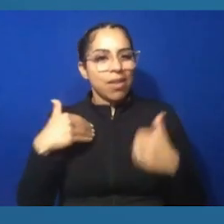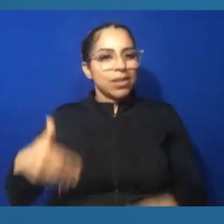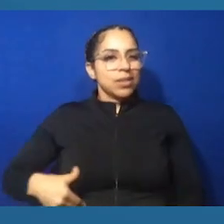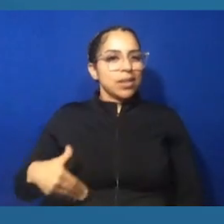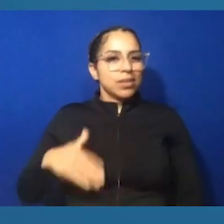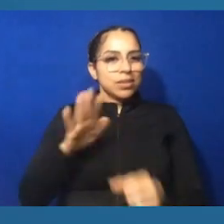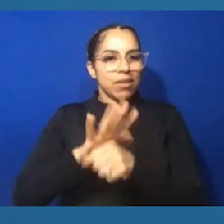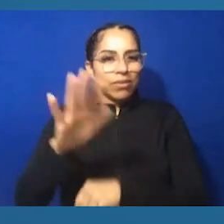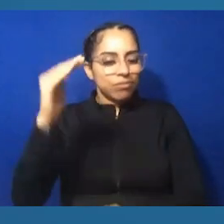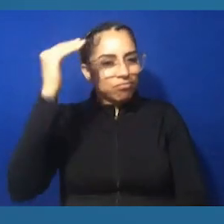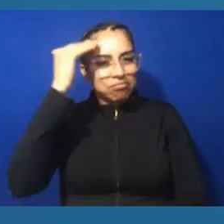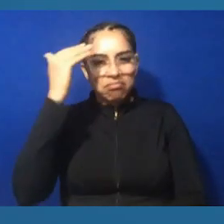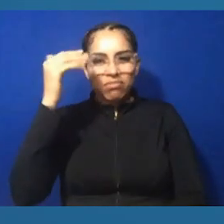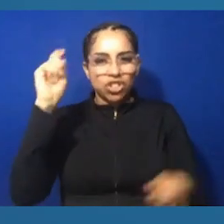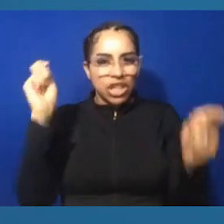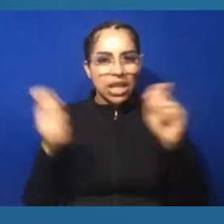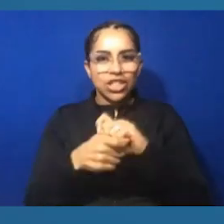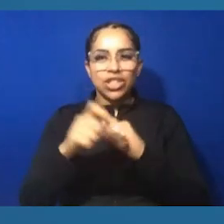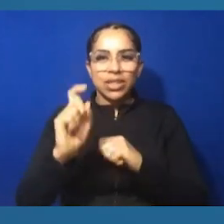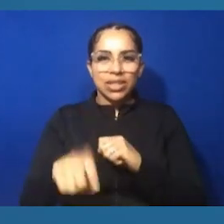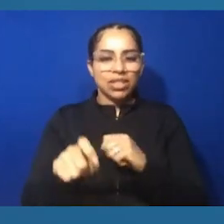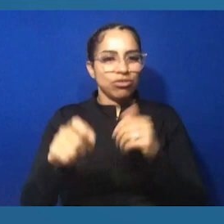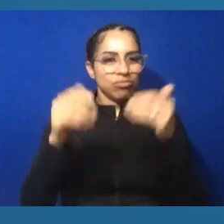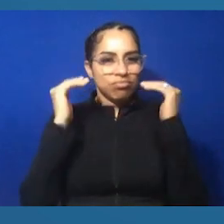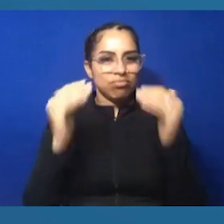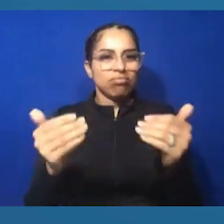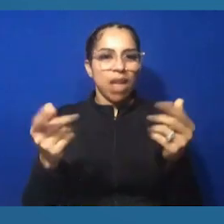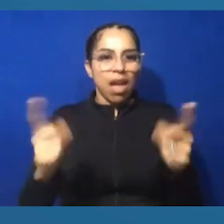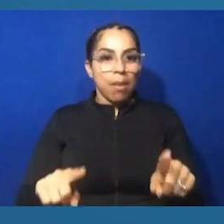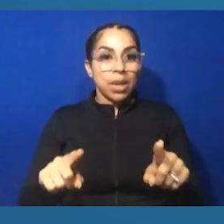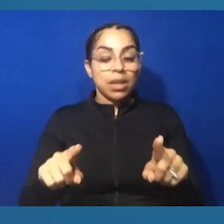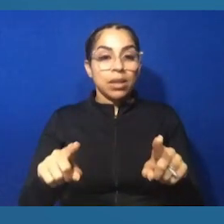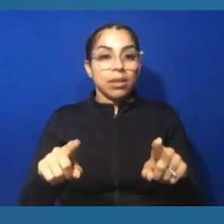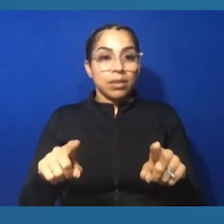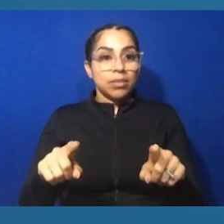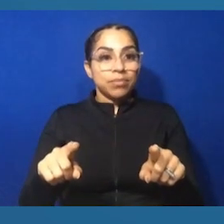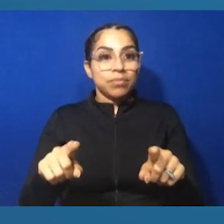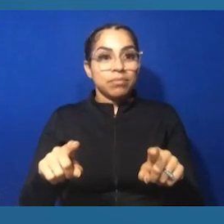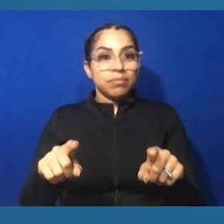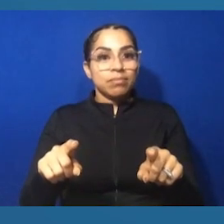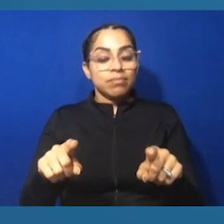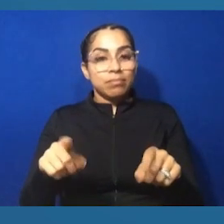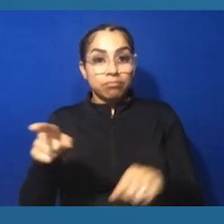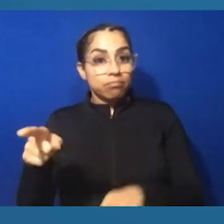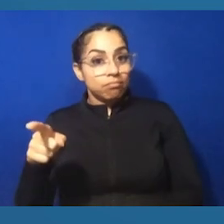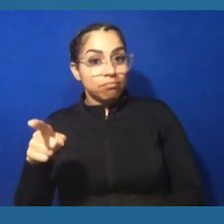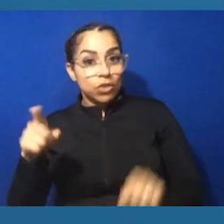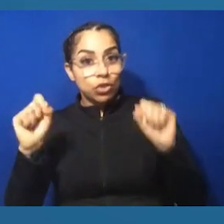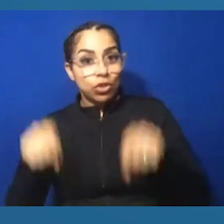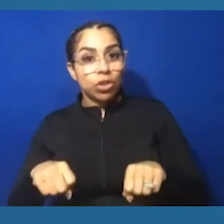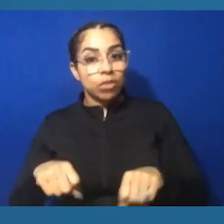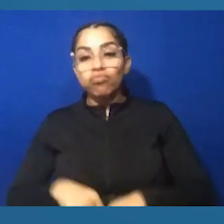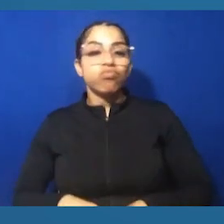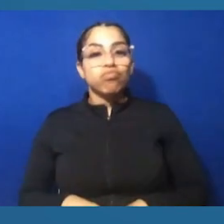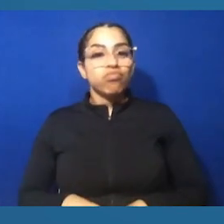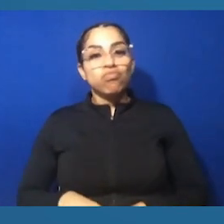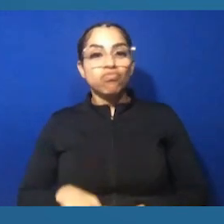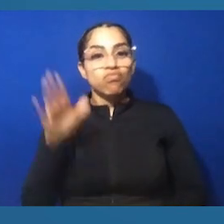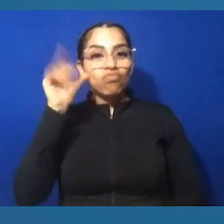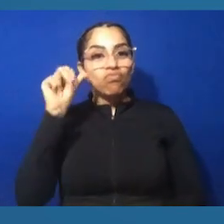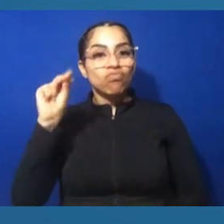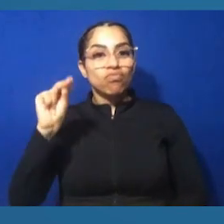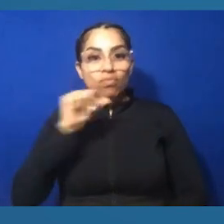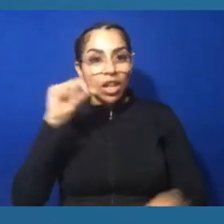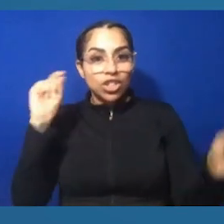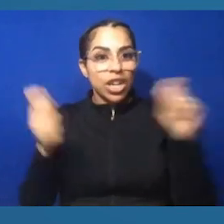changes needed to be made, and instead of digging themselves in, standing their ground and saying, we're not changing it, we think